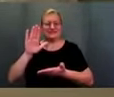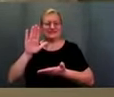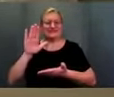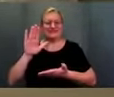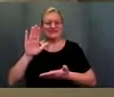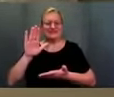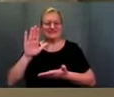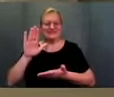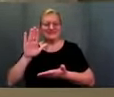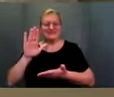Kind of experience it a little bit today.